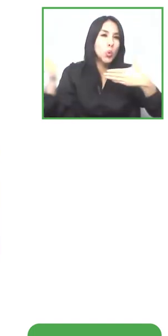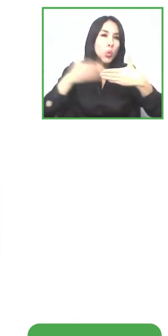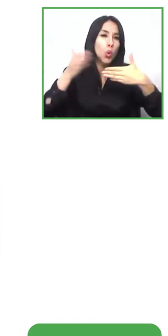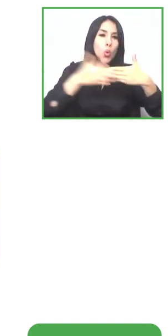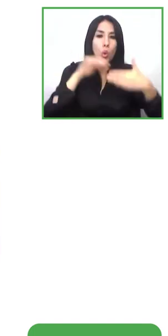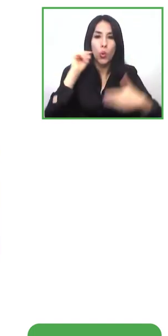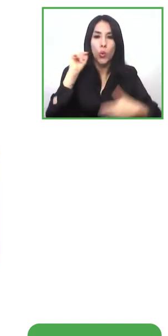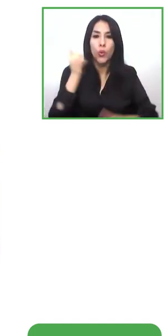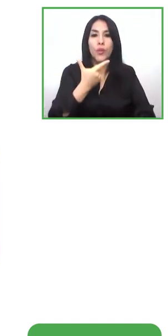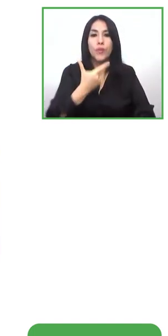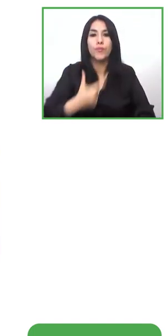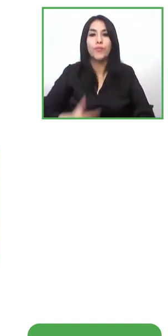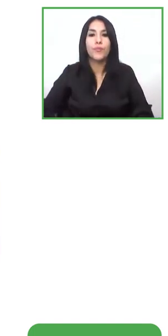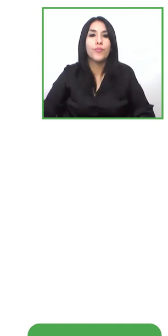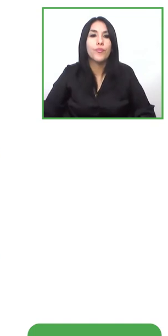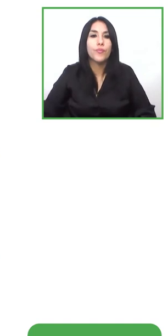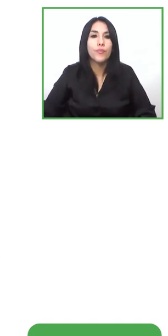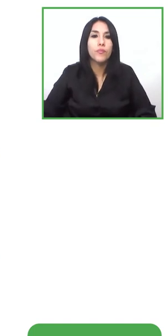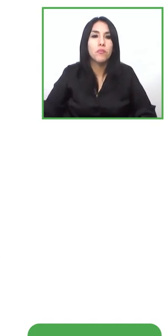are impacted